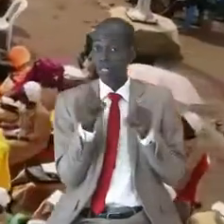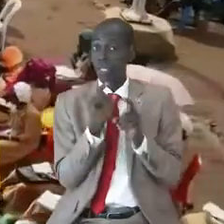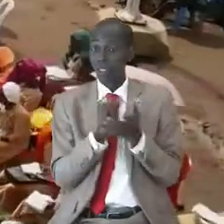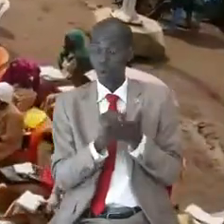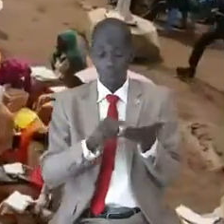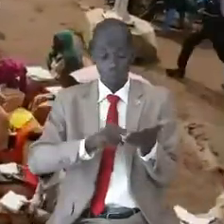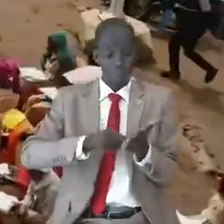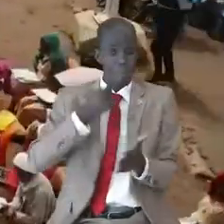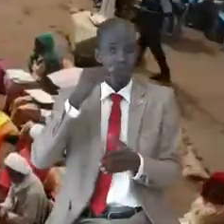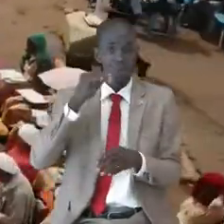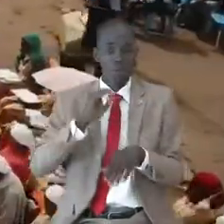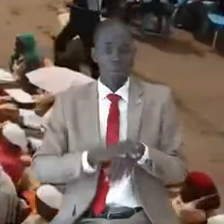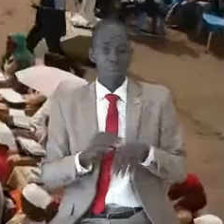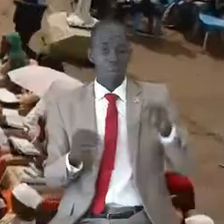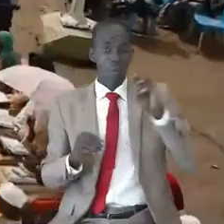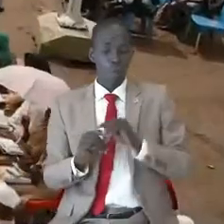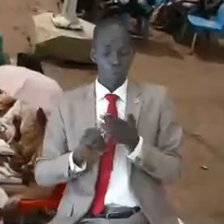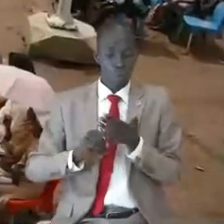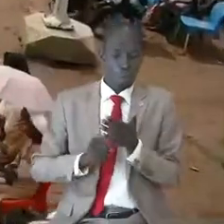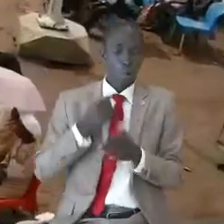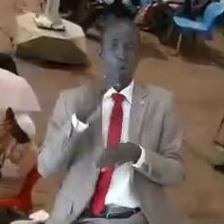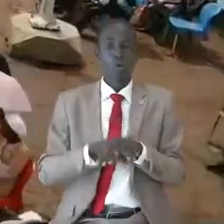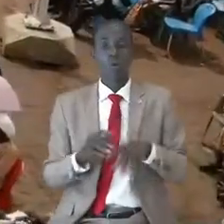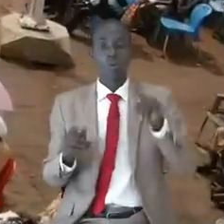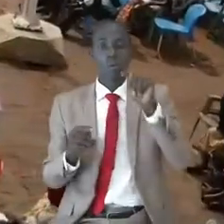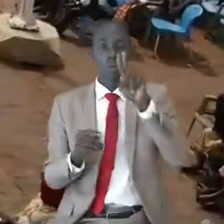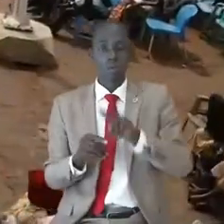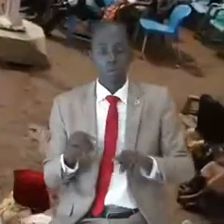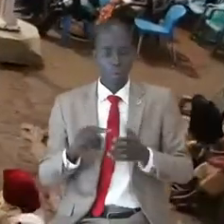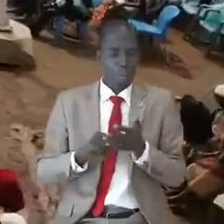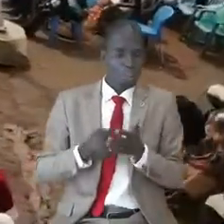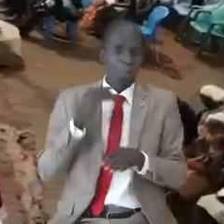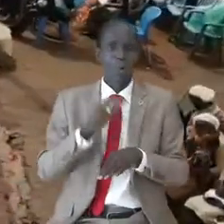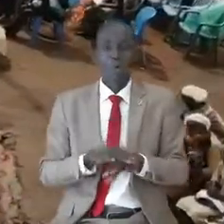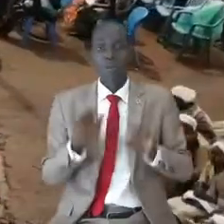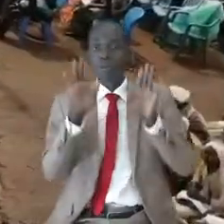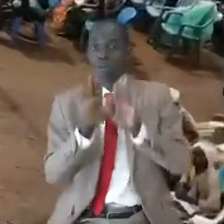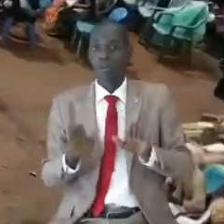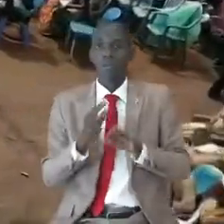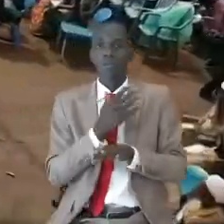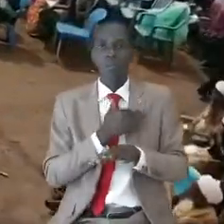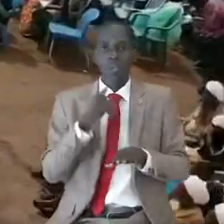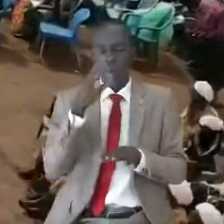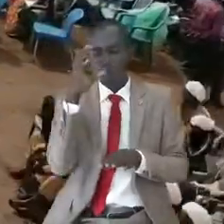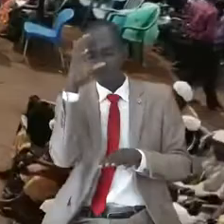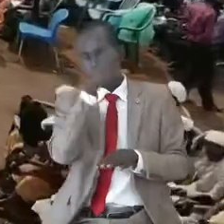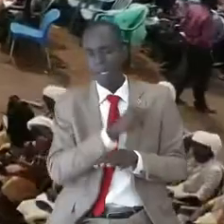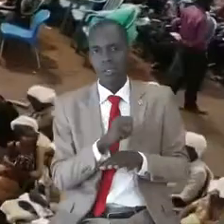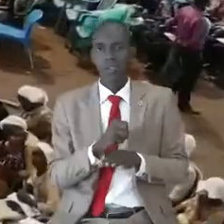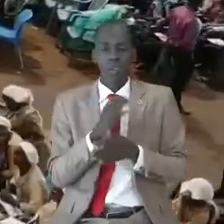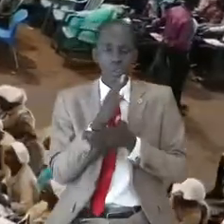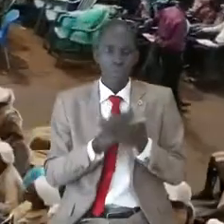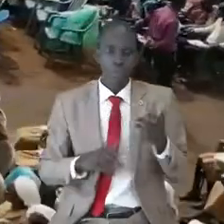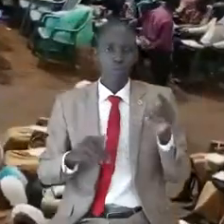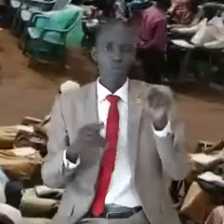once Monday, once Thursday, once Sunday, and then you miss out some Thursdays,